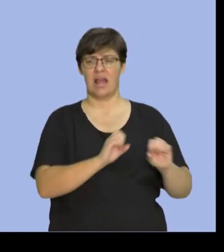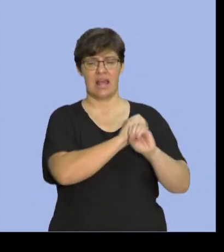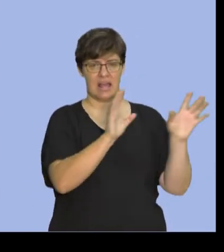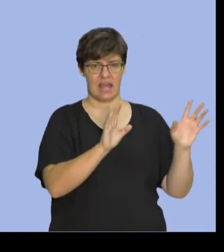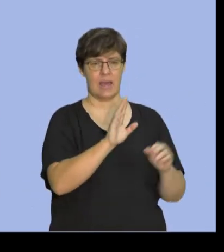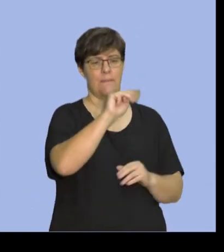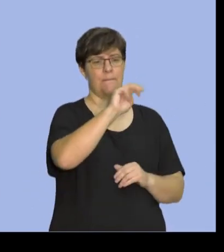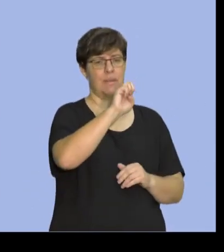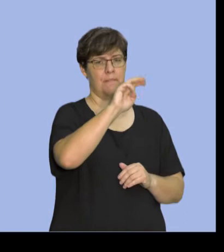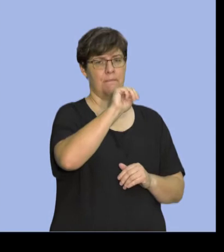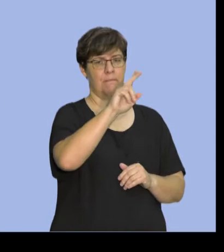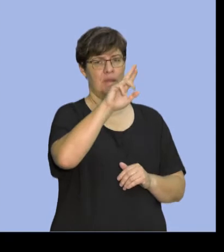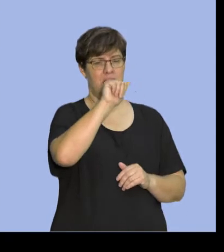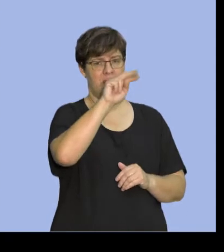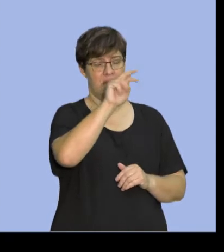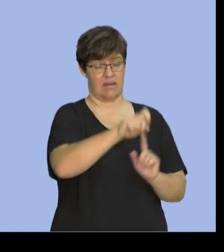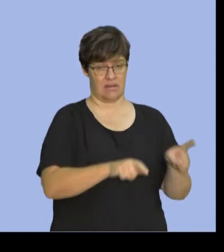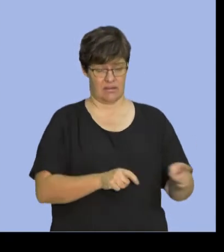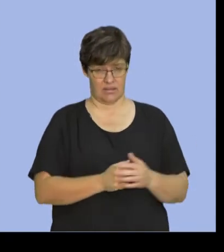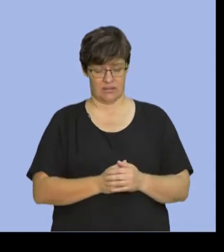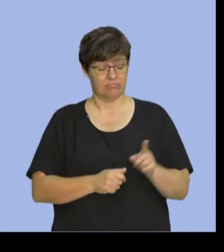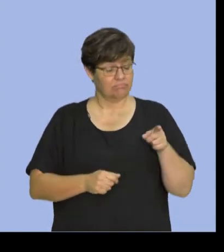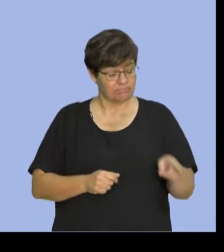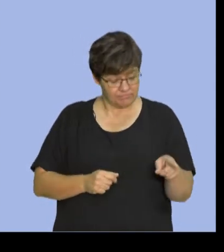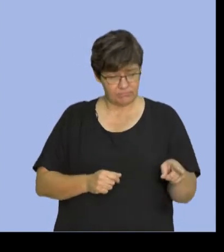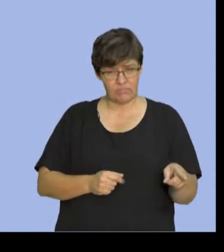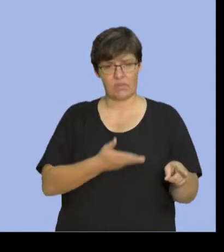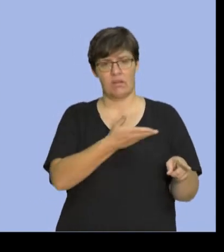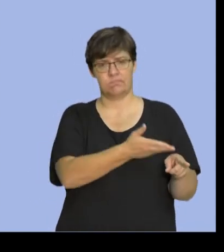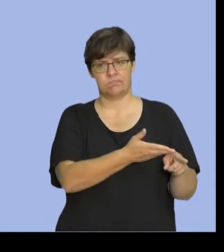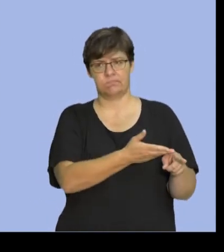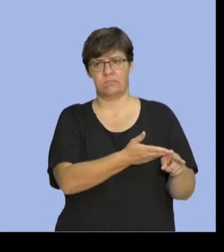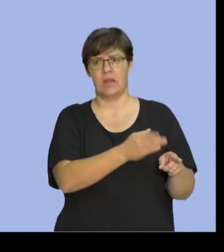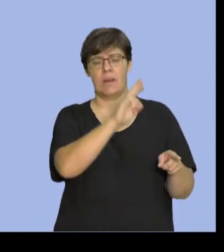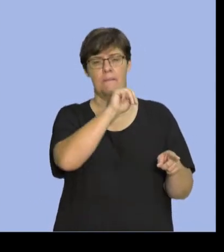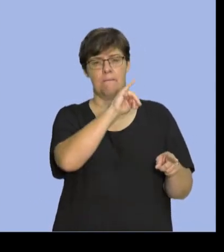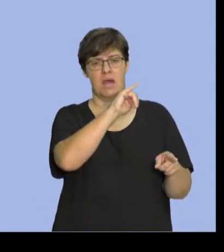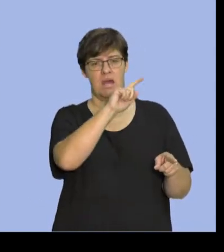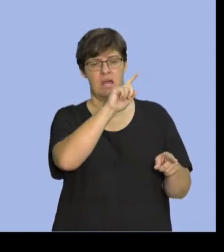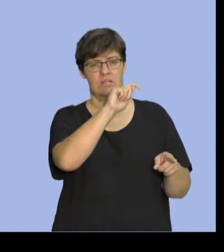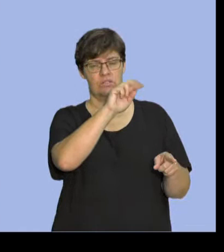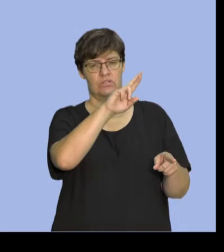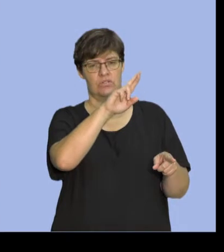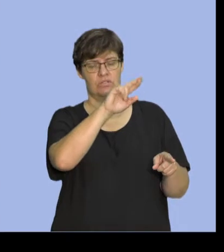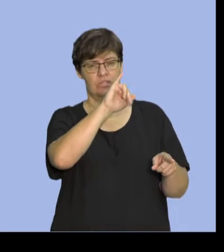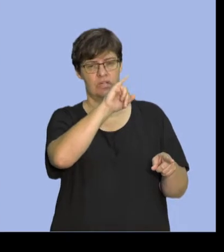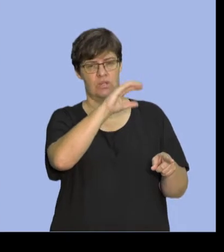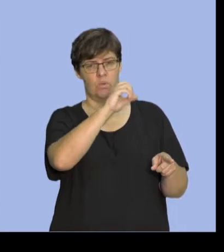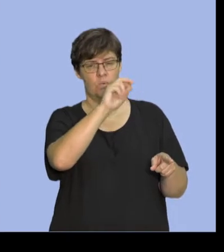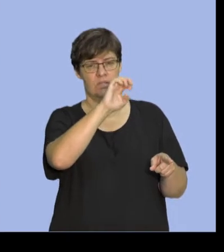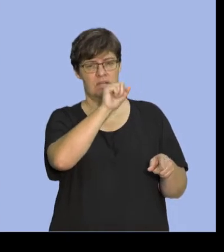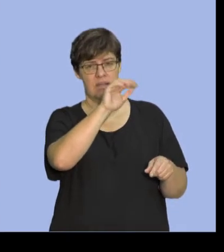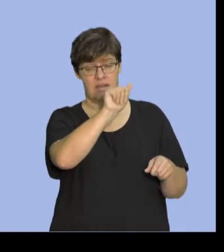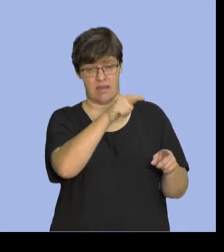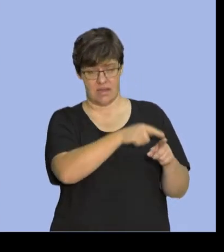cell membrane. Within an animal cell, you'll find the presence of many mitochondria, and these are structures that are important in